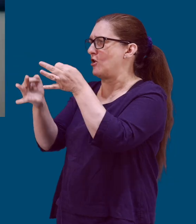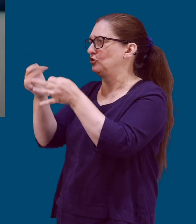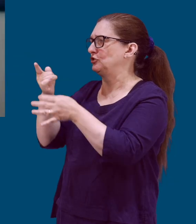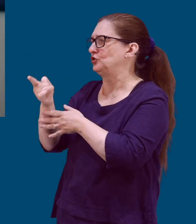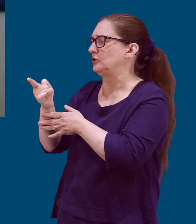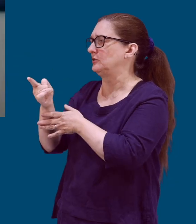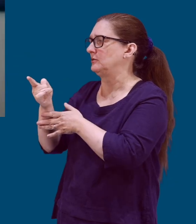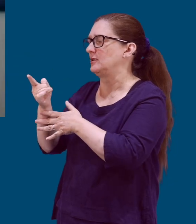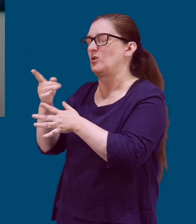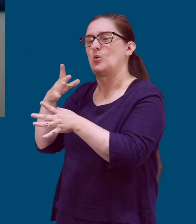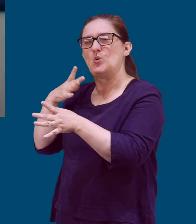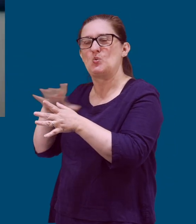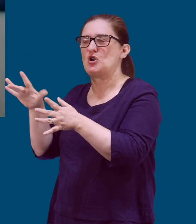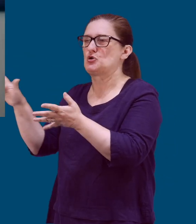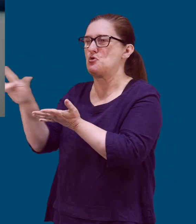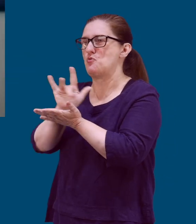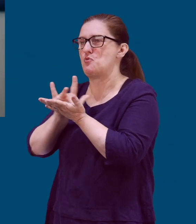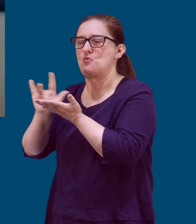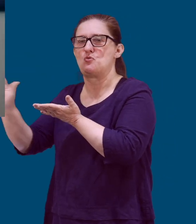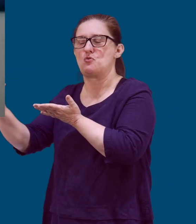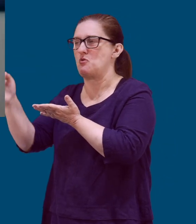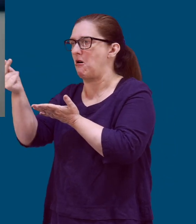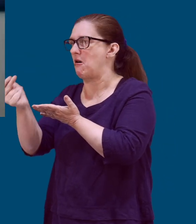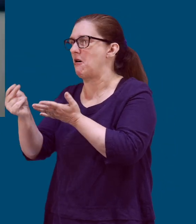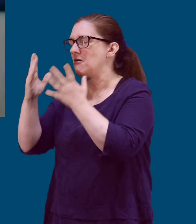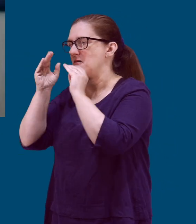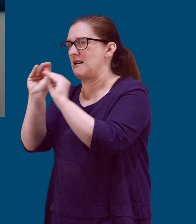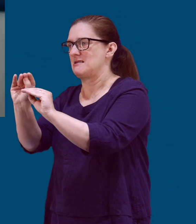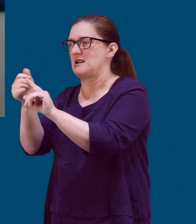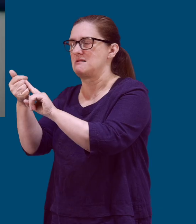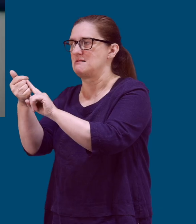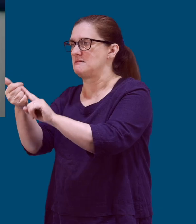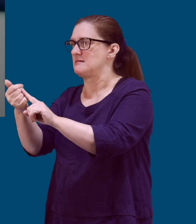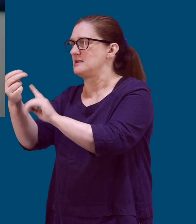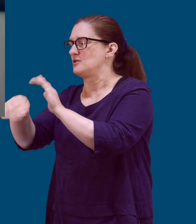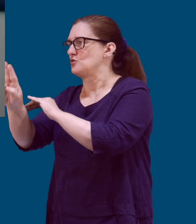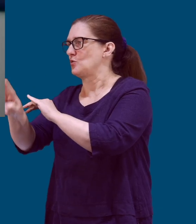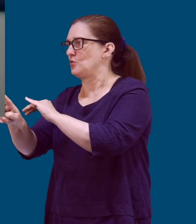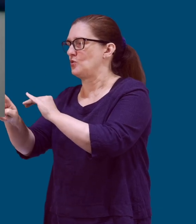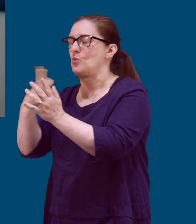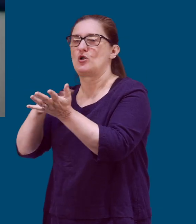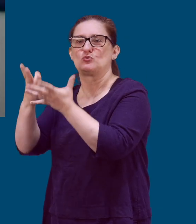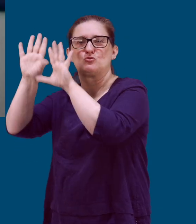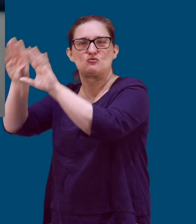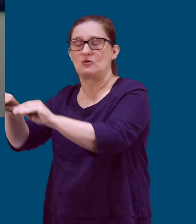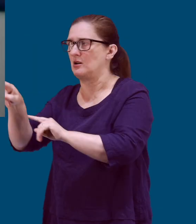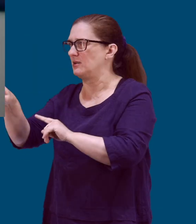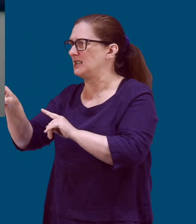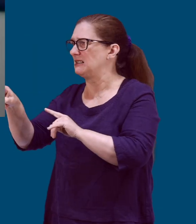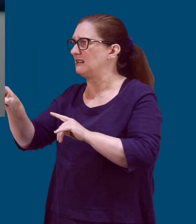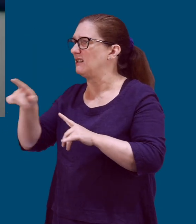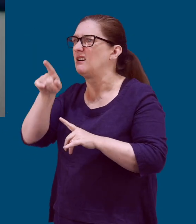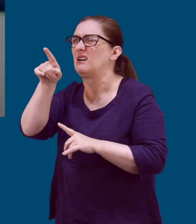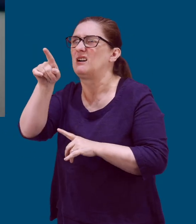who has made it his mission to obliterate arts education in schools. The world is such a